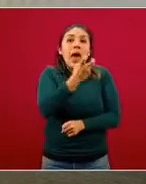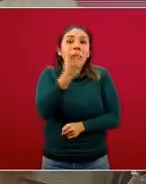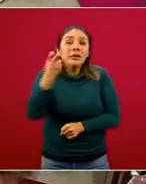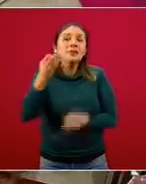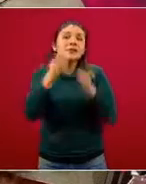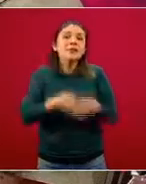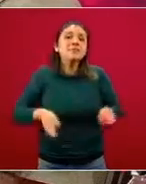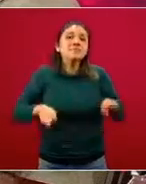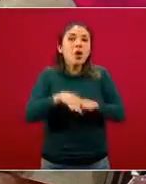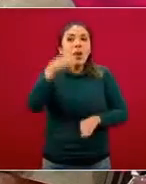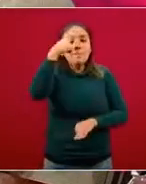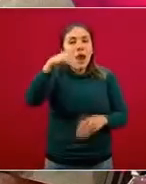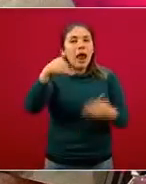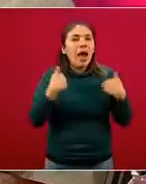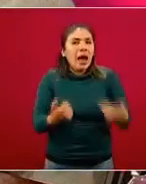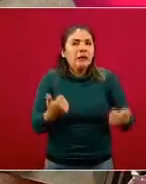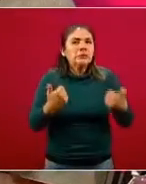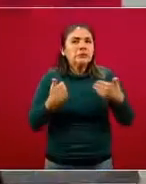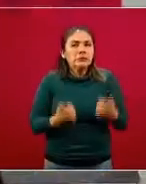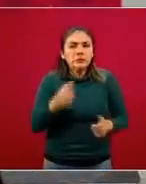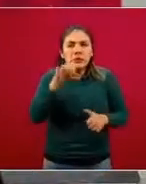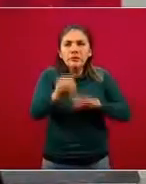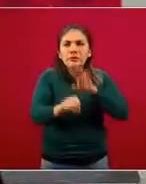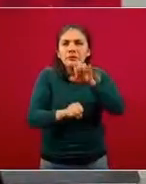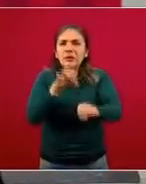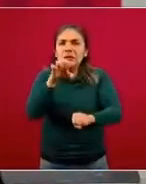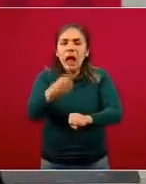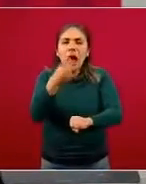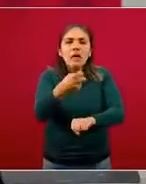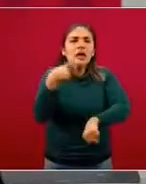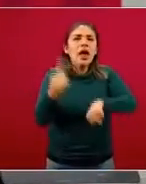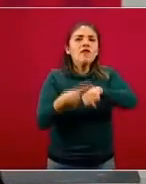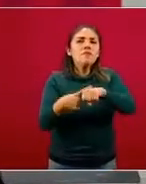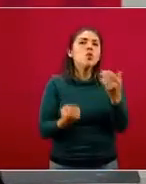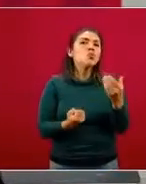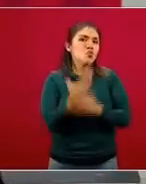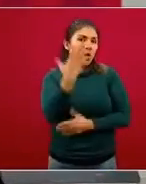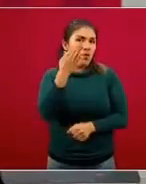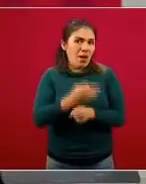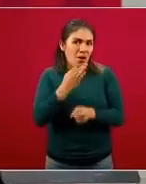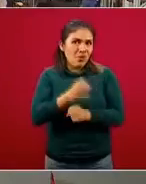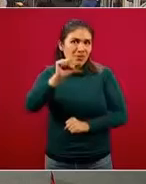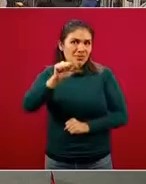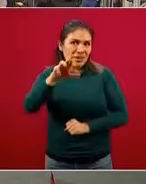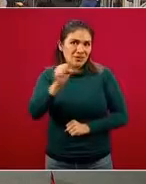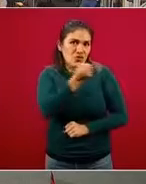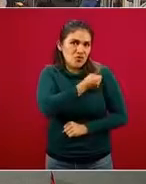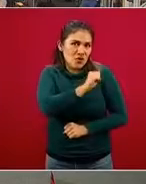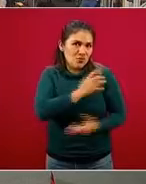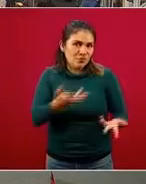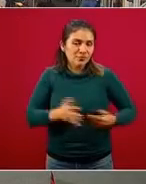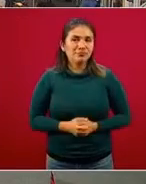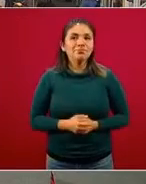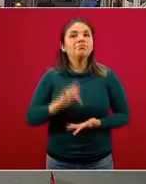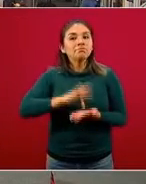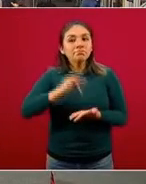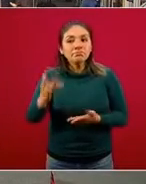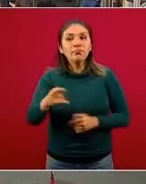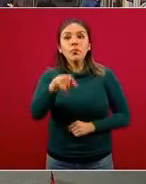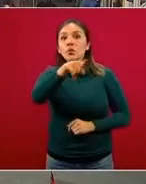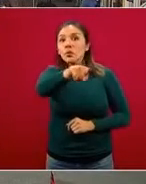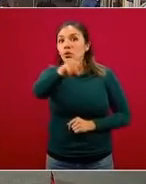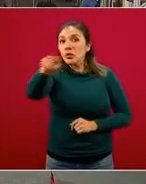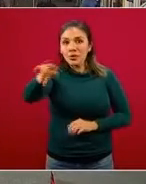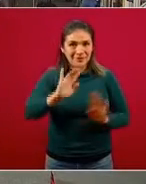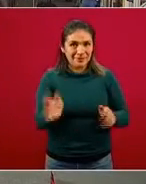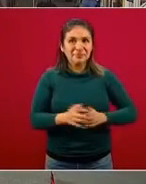and recovered. So it's important to understand this phenomenon progressively, this health phenomenon. Thank